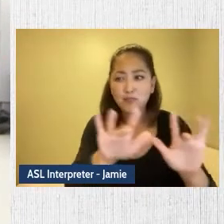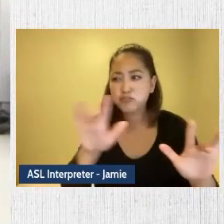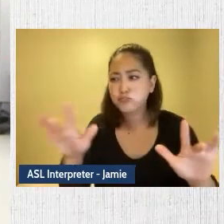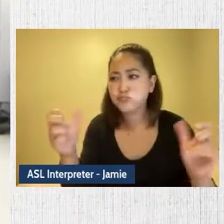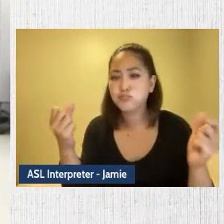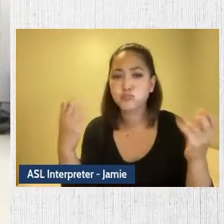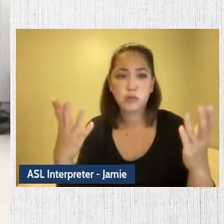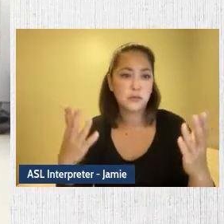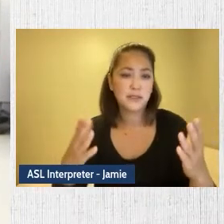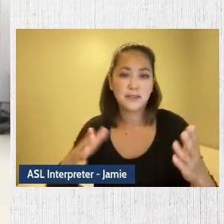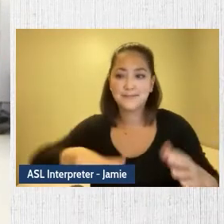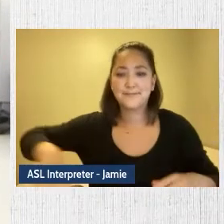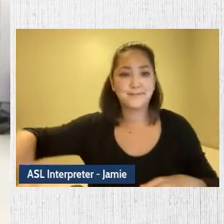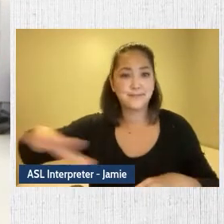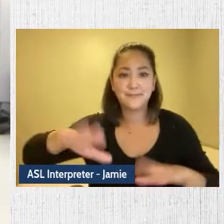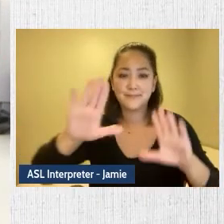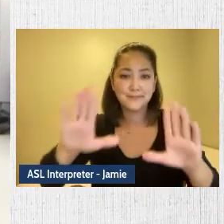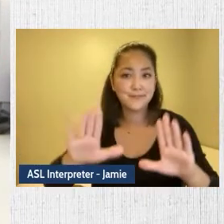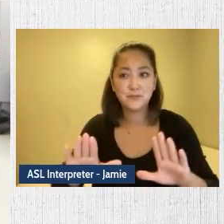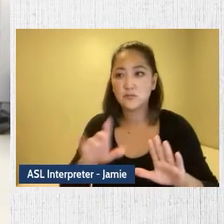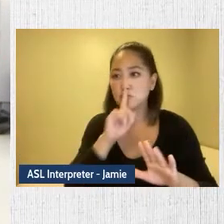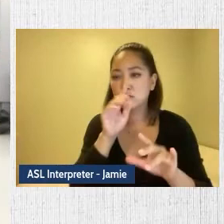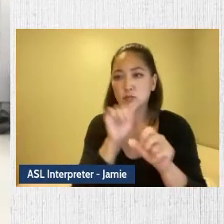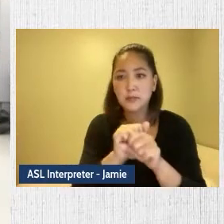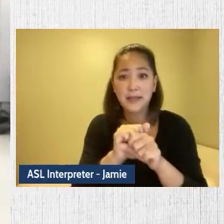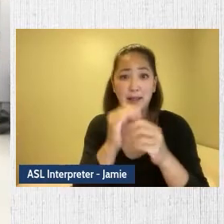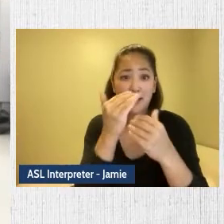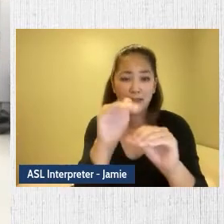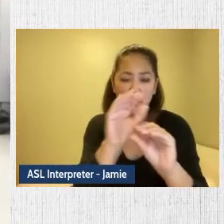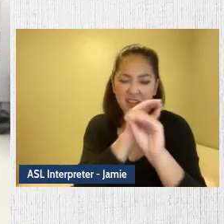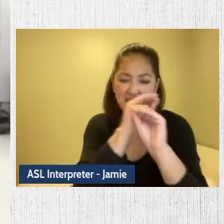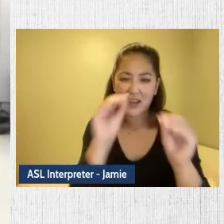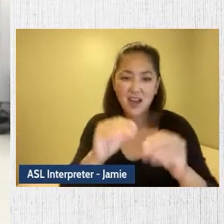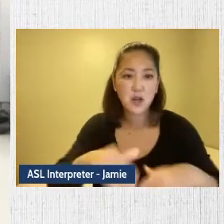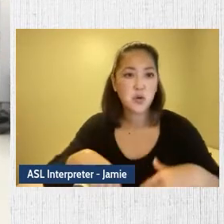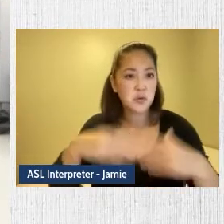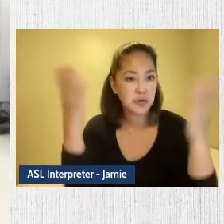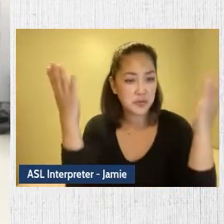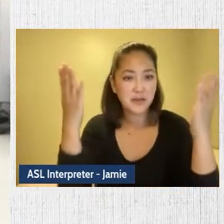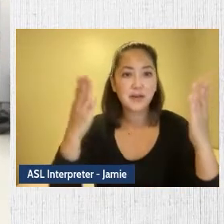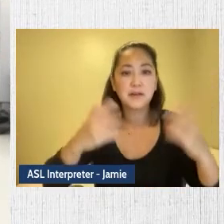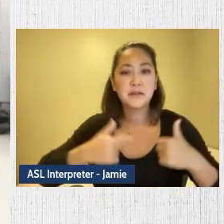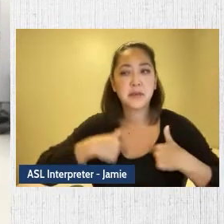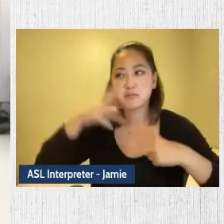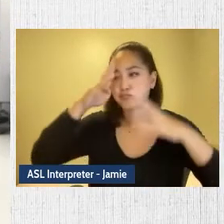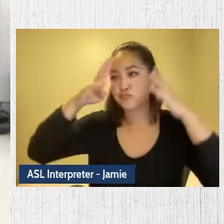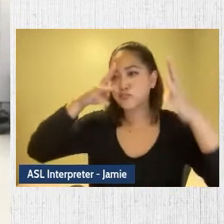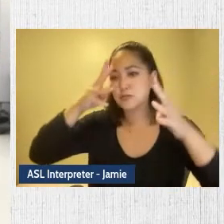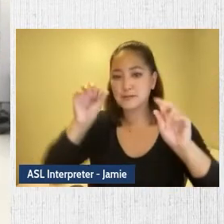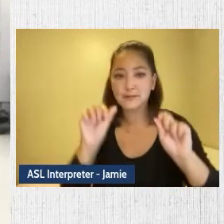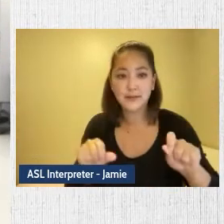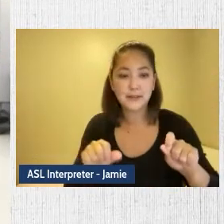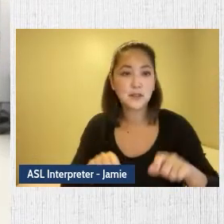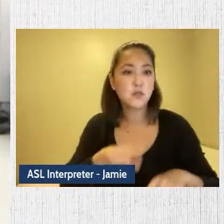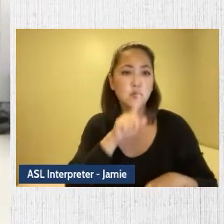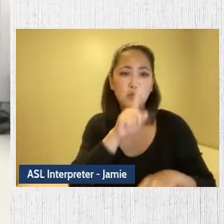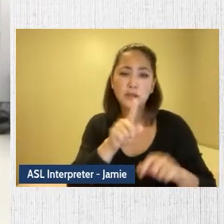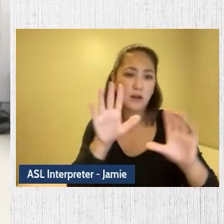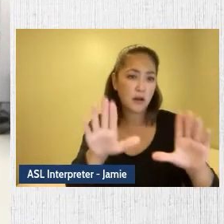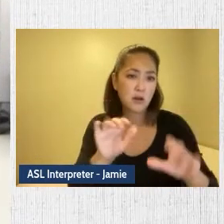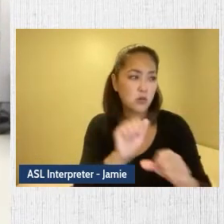space has been great. There's been no limits to kind of my creativity in this project. It's been great working with